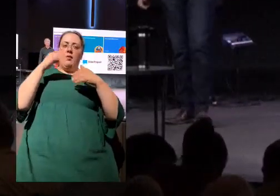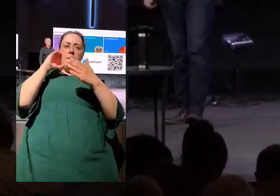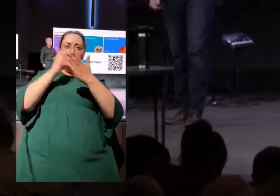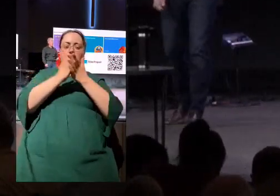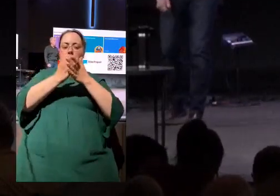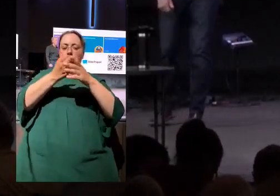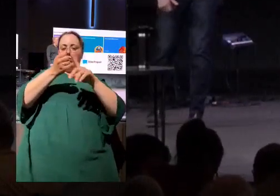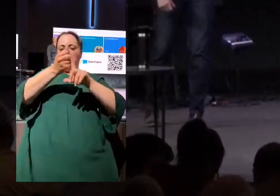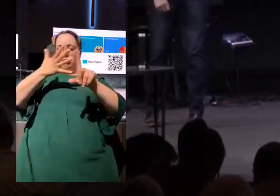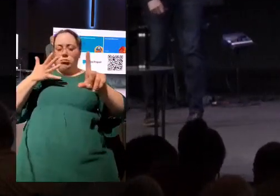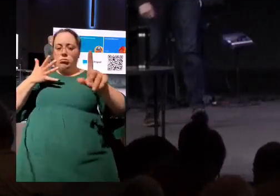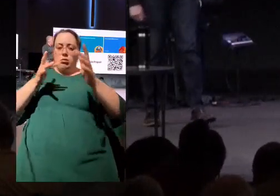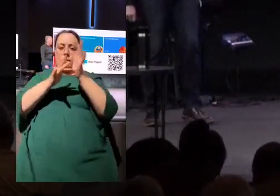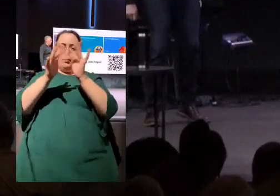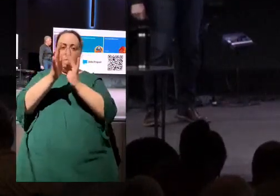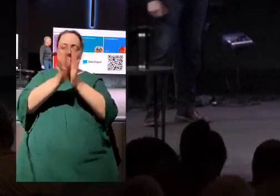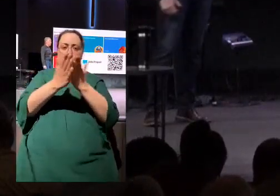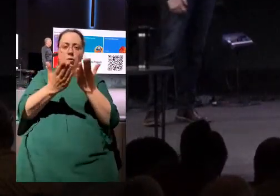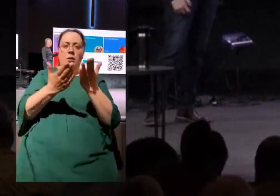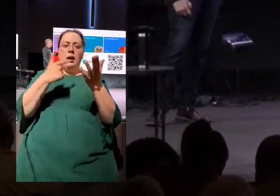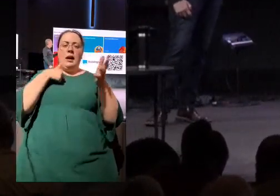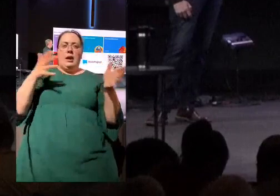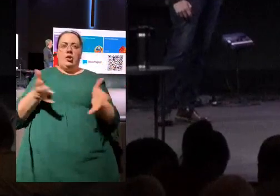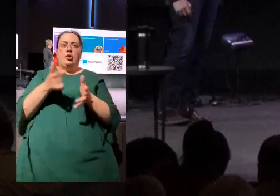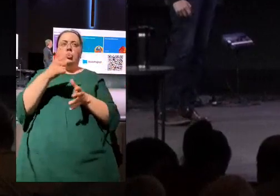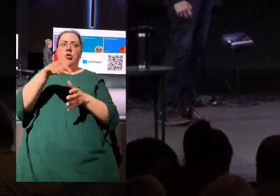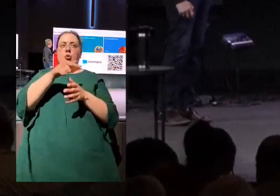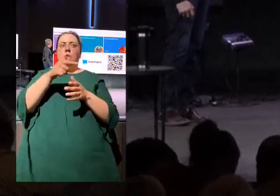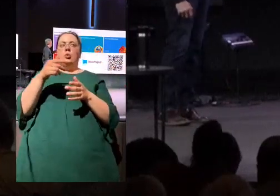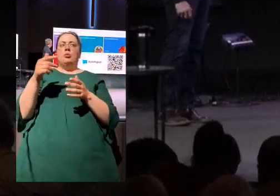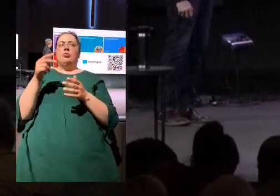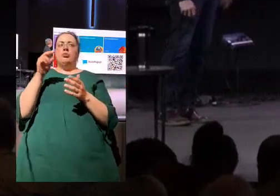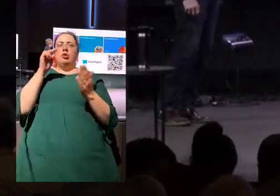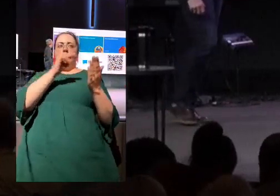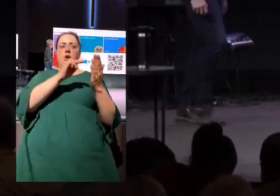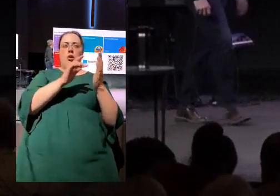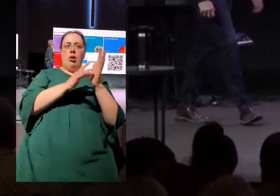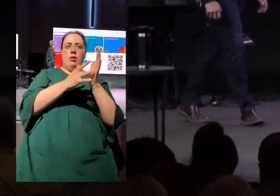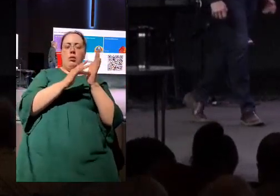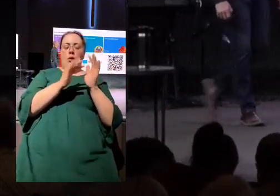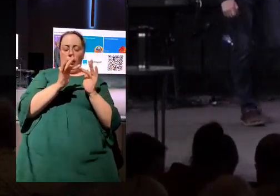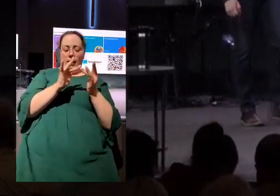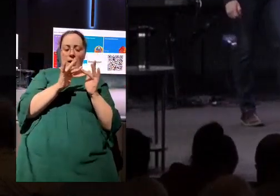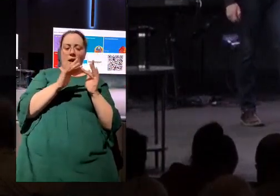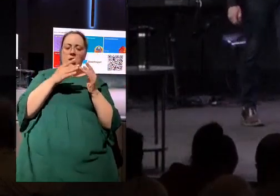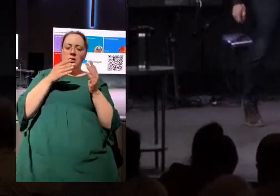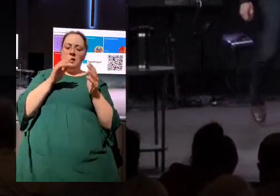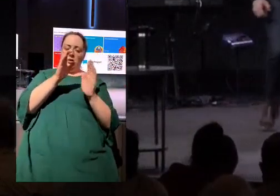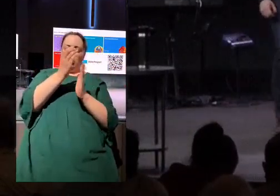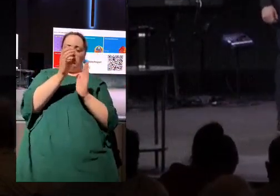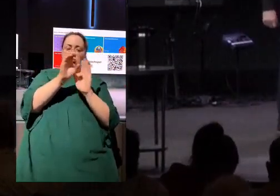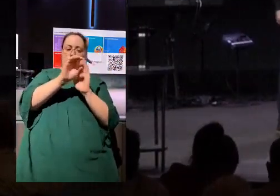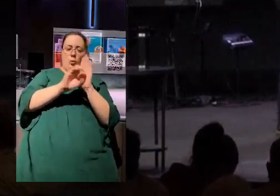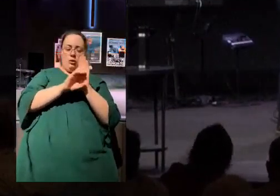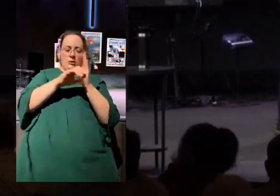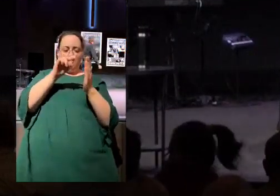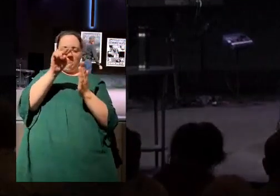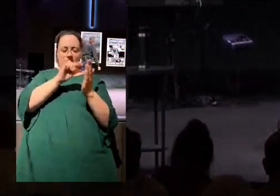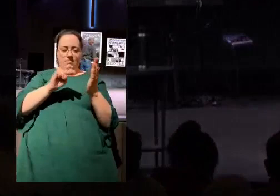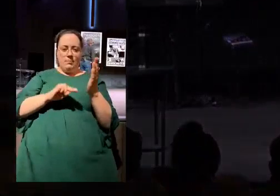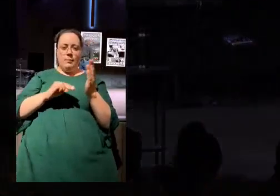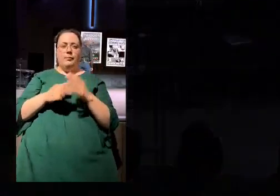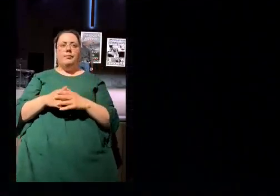the Bible. And I would encourage you to go to this site and to go through this course. Why is this important? We'll go back to the